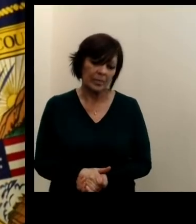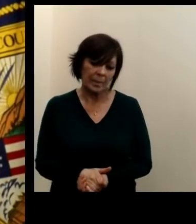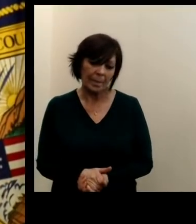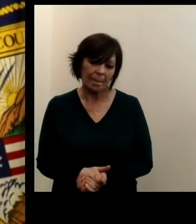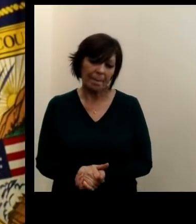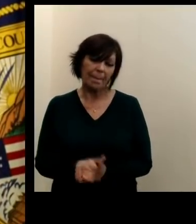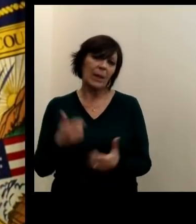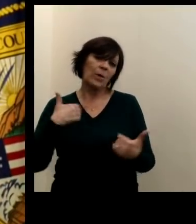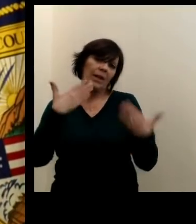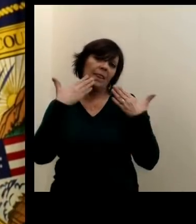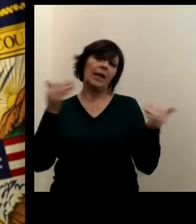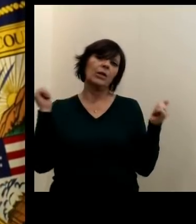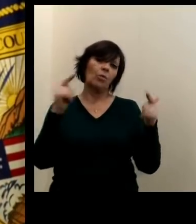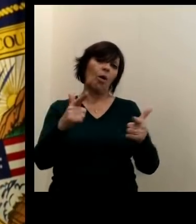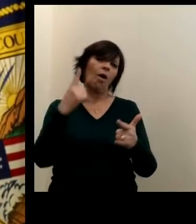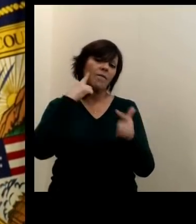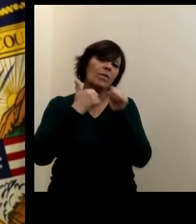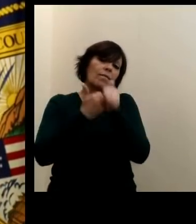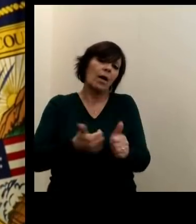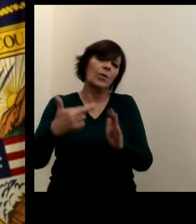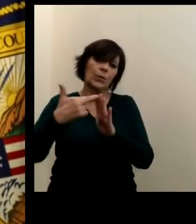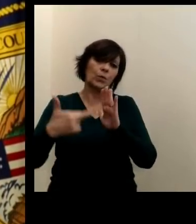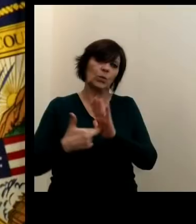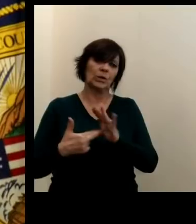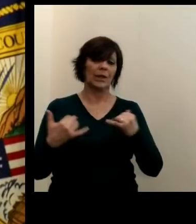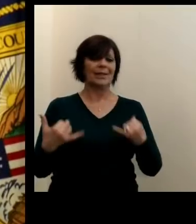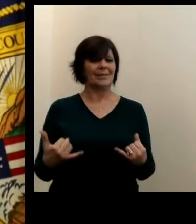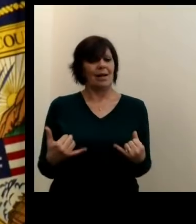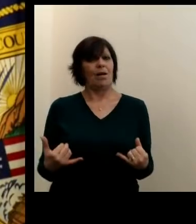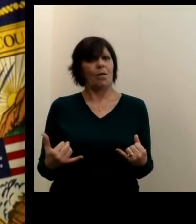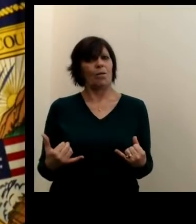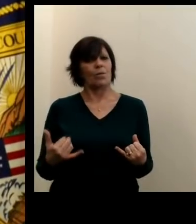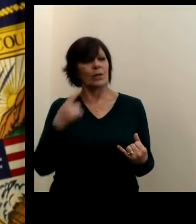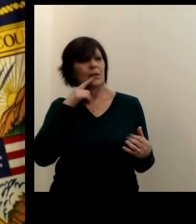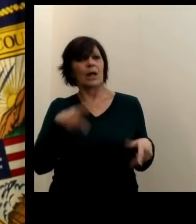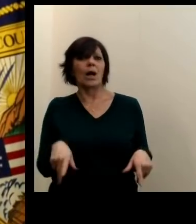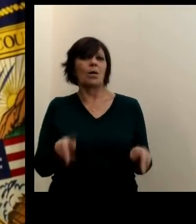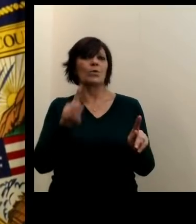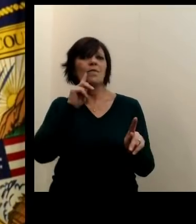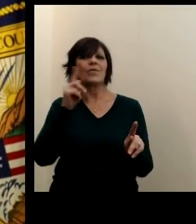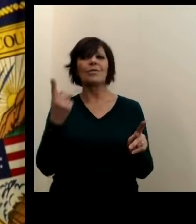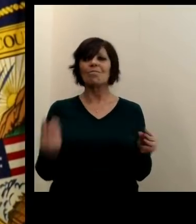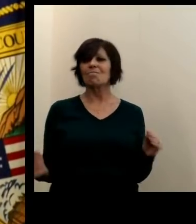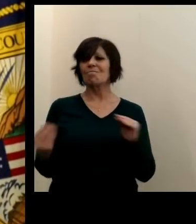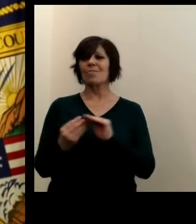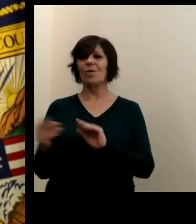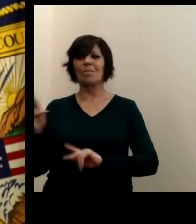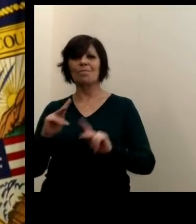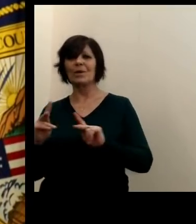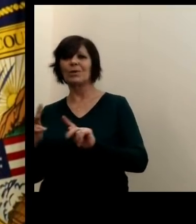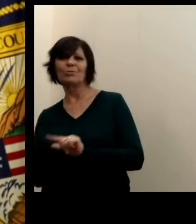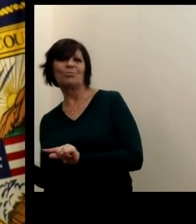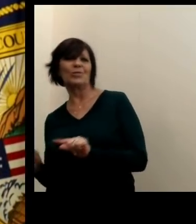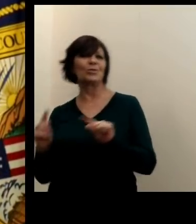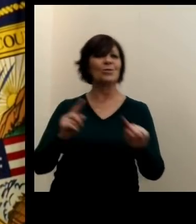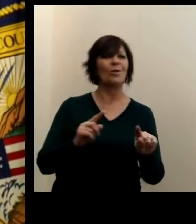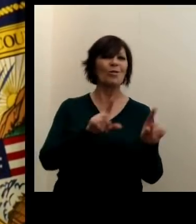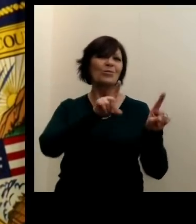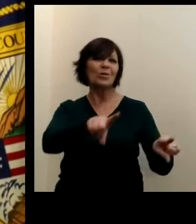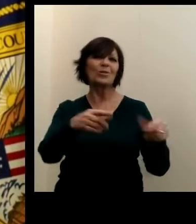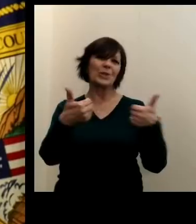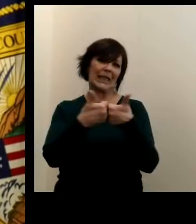And I just want to thank everyone for following the rules because it now gives an opportunity for another group of season ticket holders to attend the